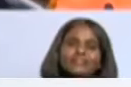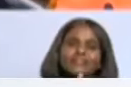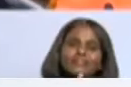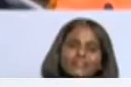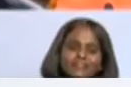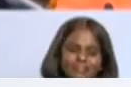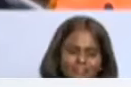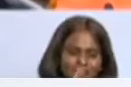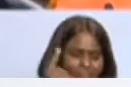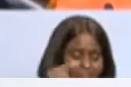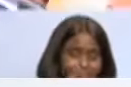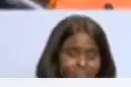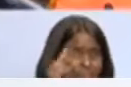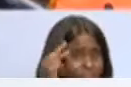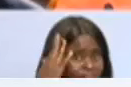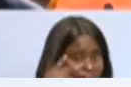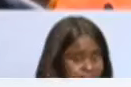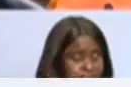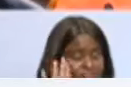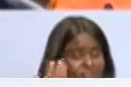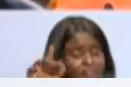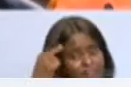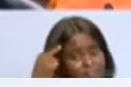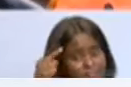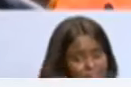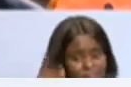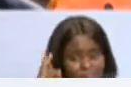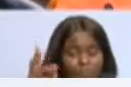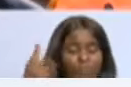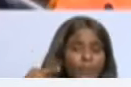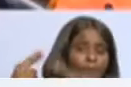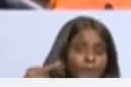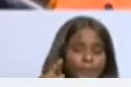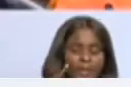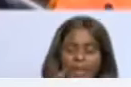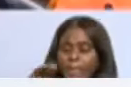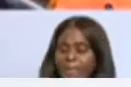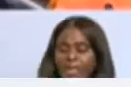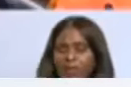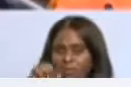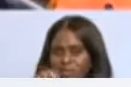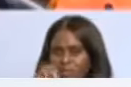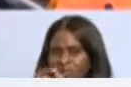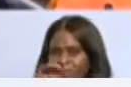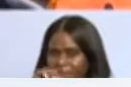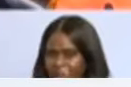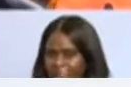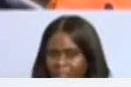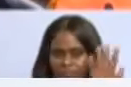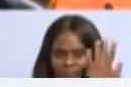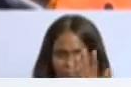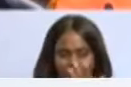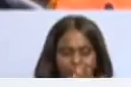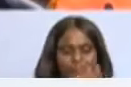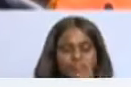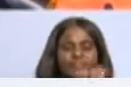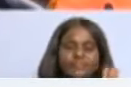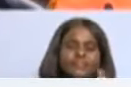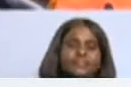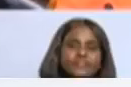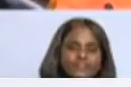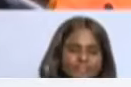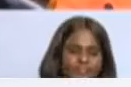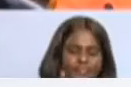is for this reason that your government revised the micro, small, and medium enterprise development policy.